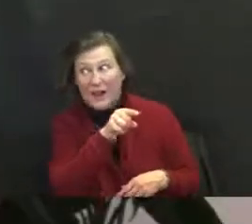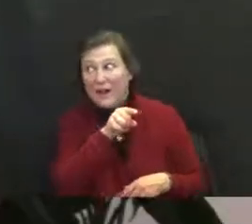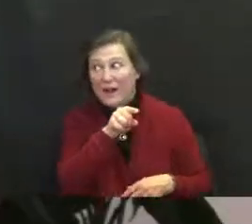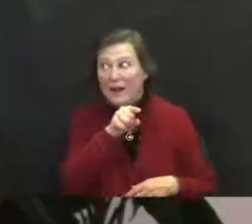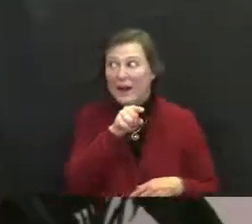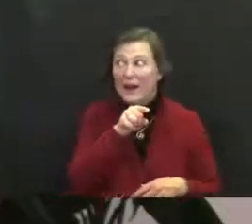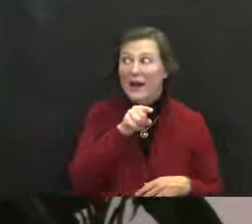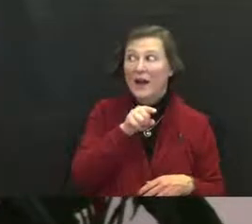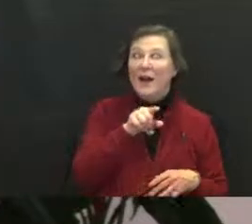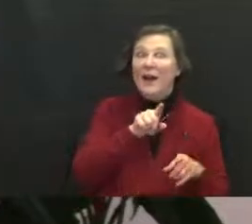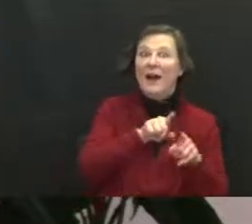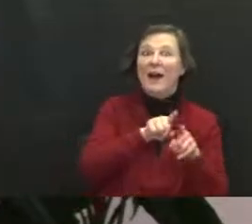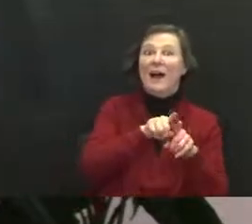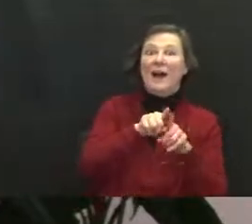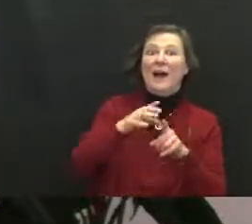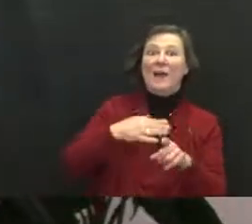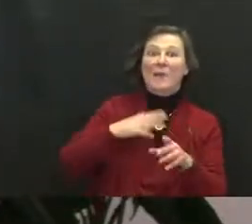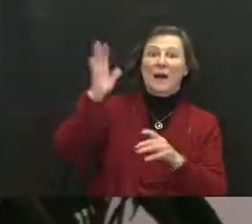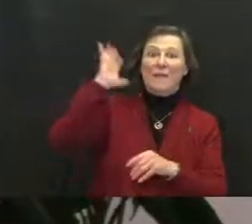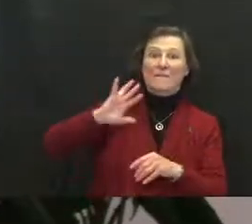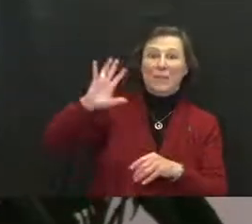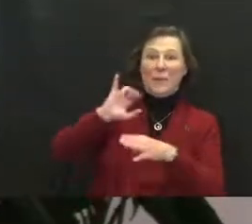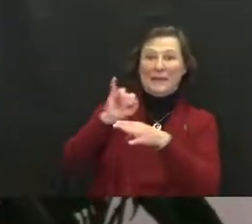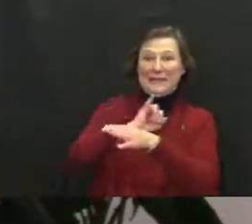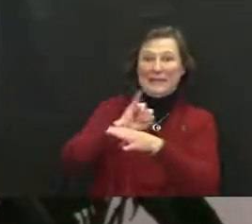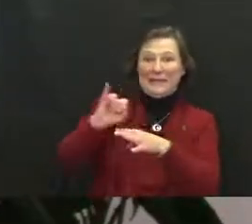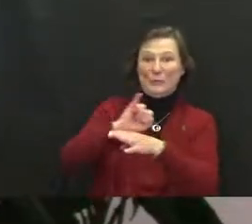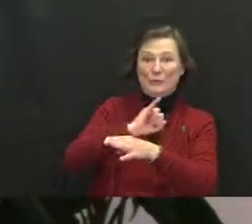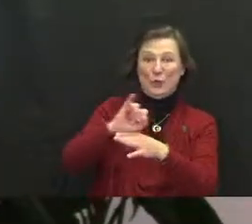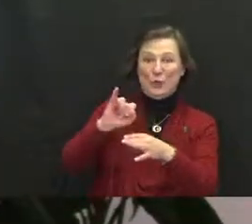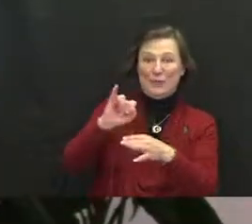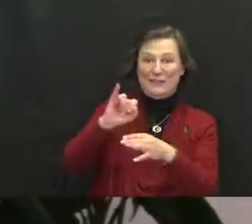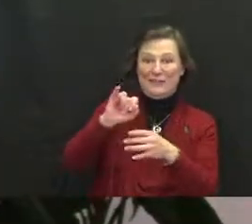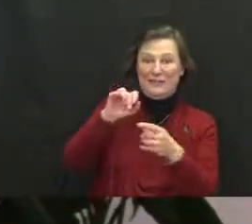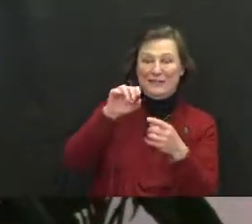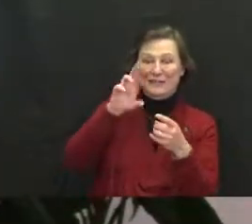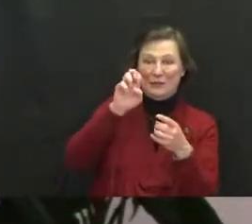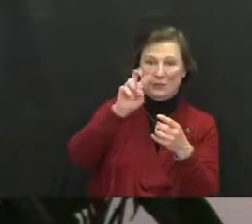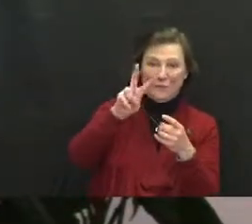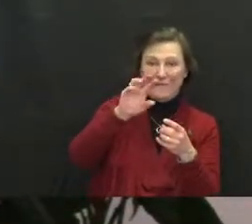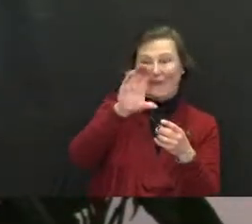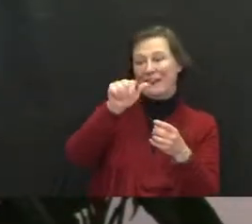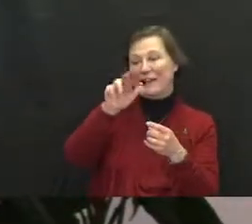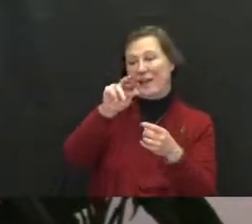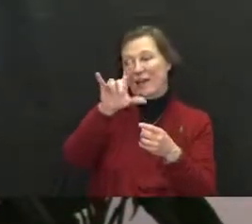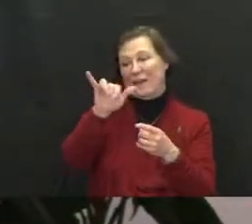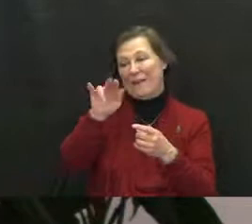Asked my former intern mentors, the Reverends Carolyn and Tom Owentoll.